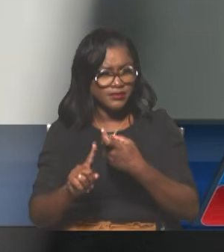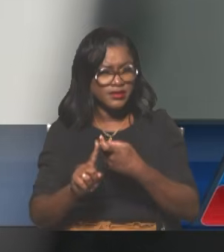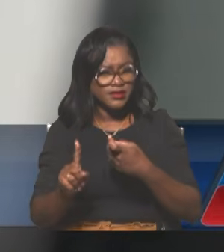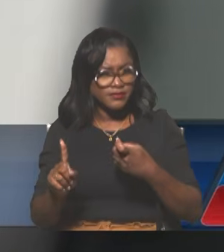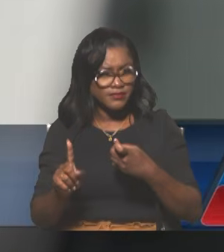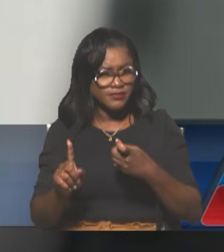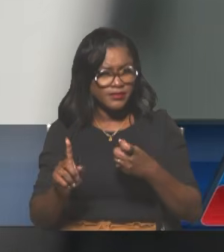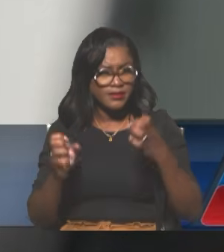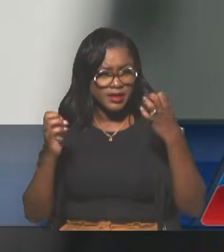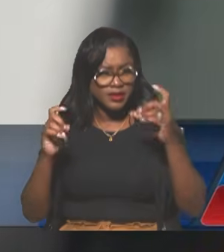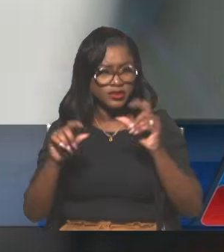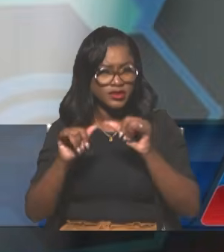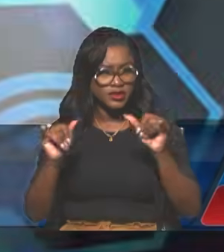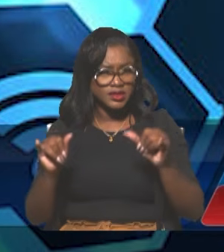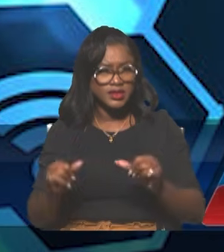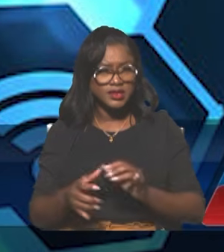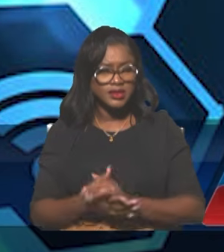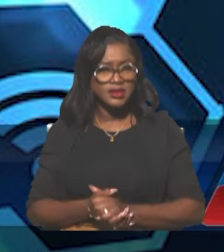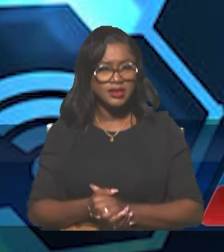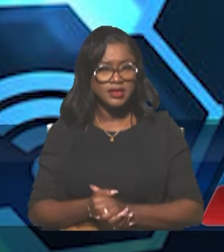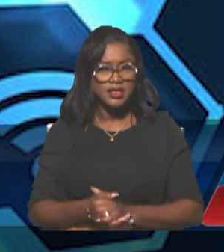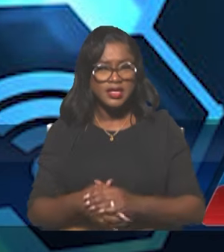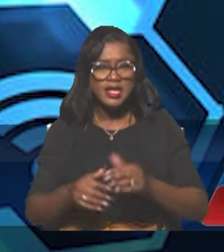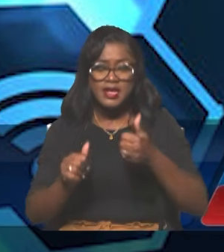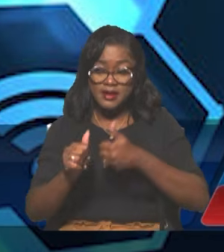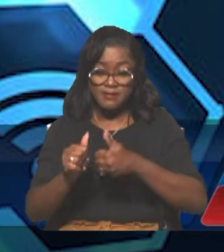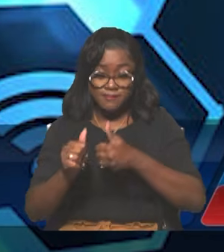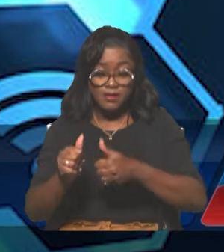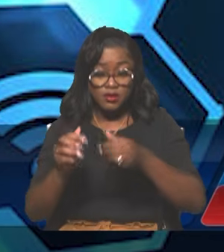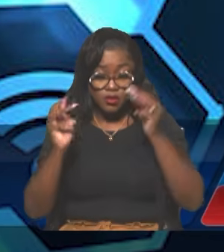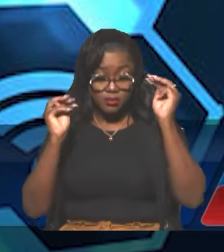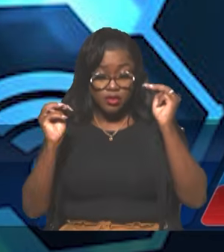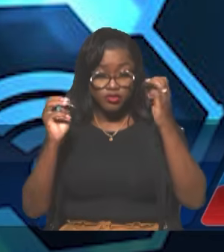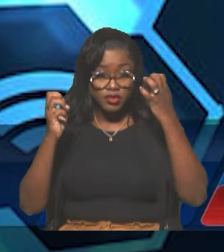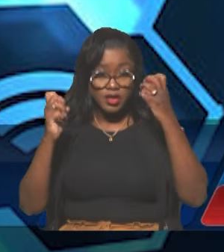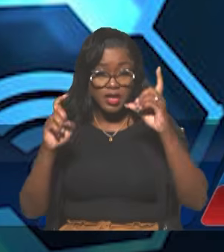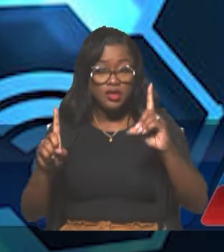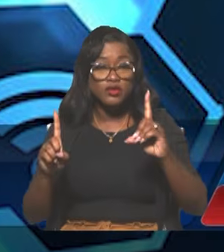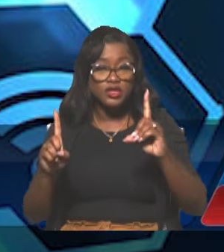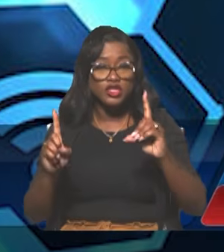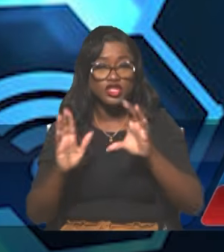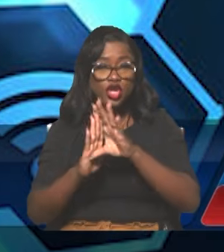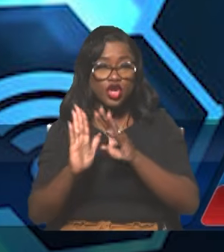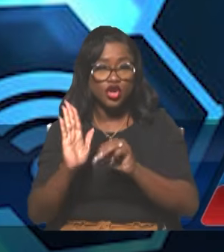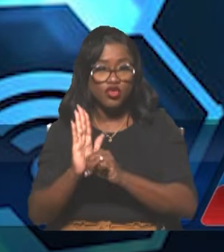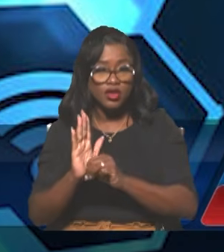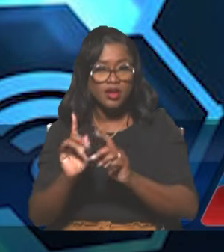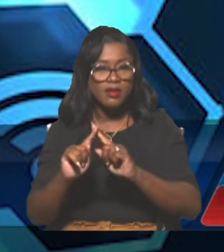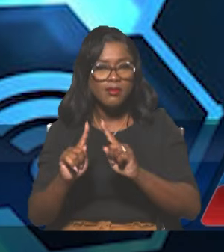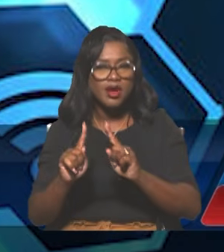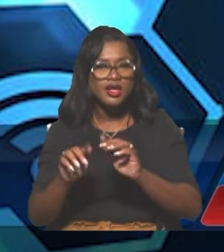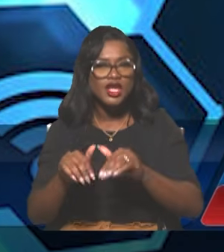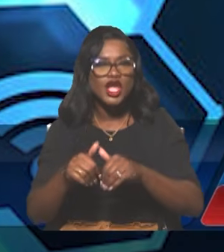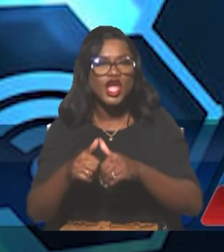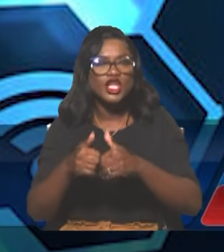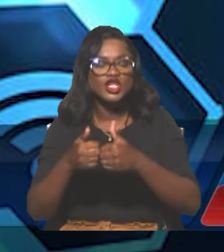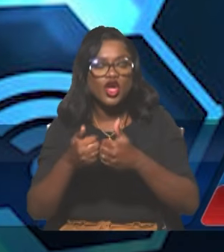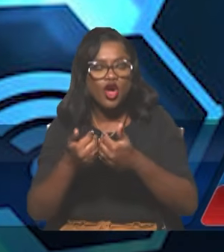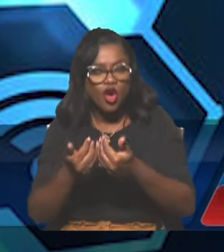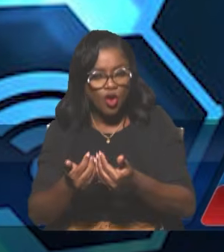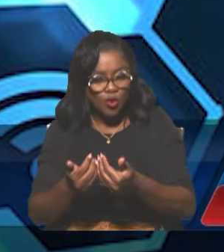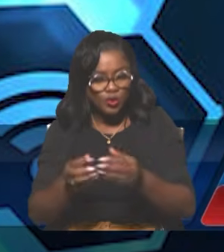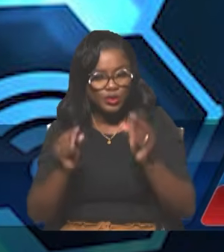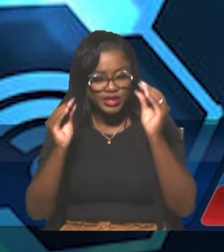education system? We follow the Ministry of Education's curriculum. I think the catch is how we cement those